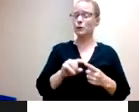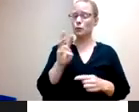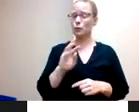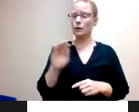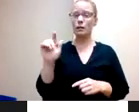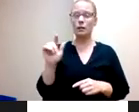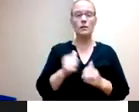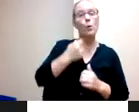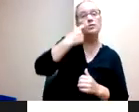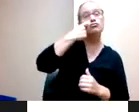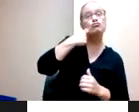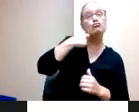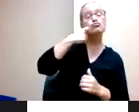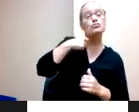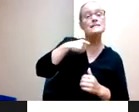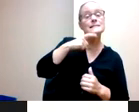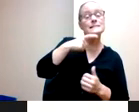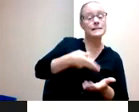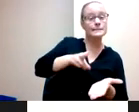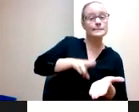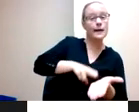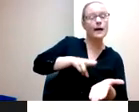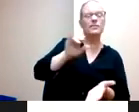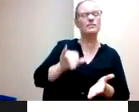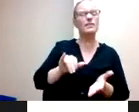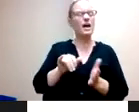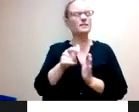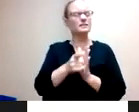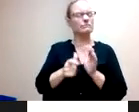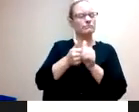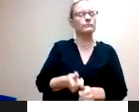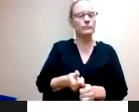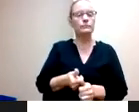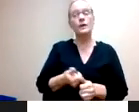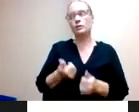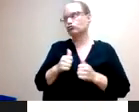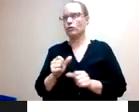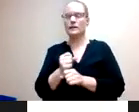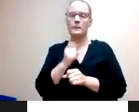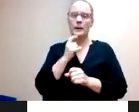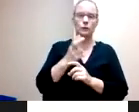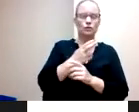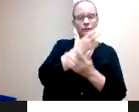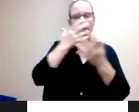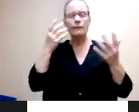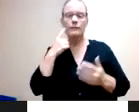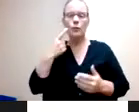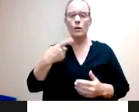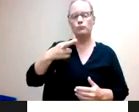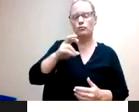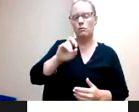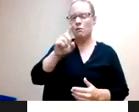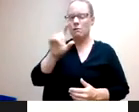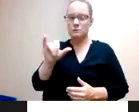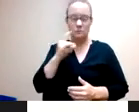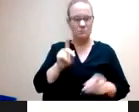one is the legal one. They tried to make the law as user-friendly for healthcare proxies so that people would